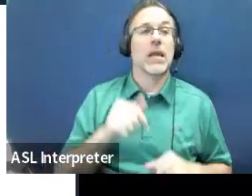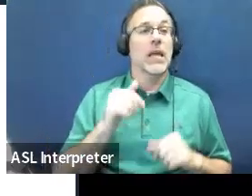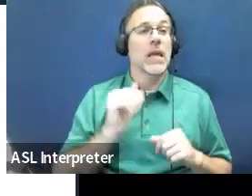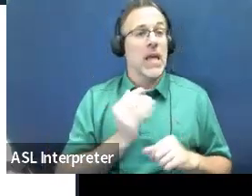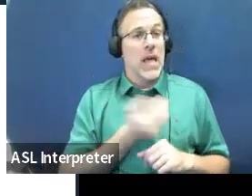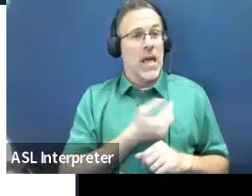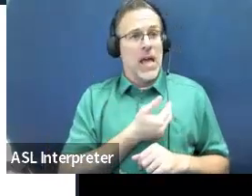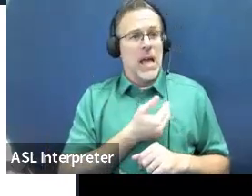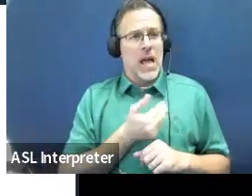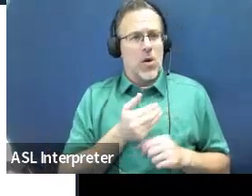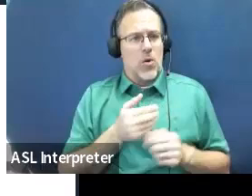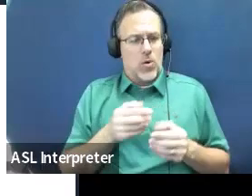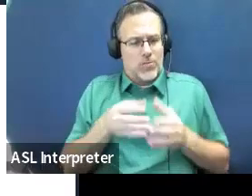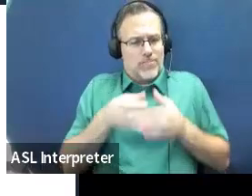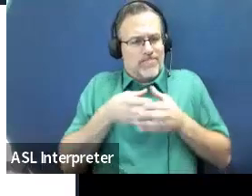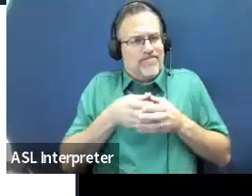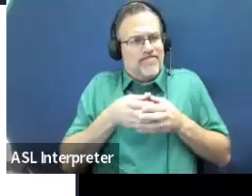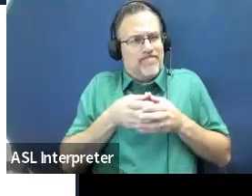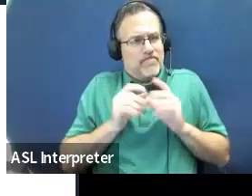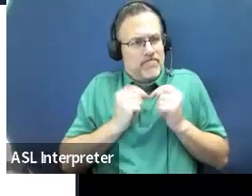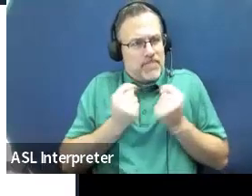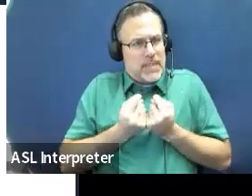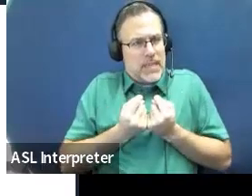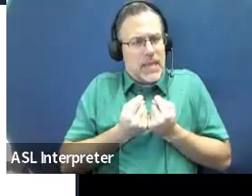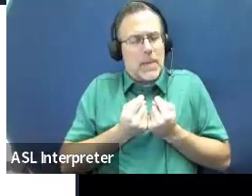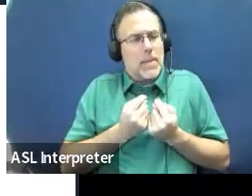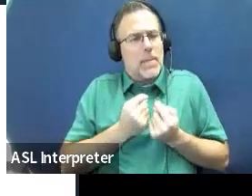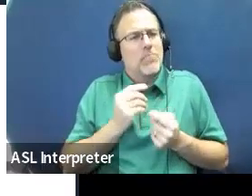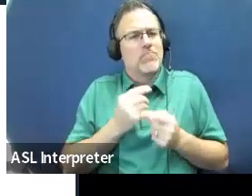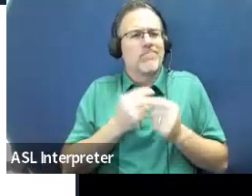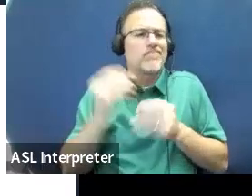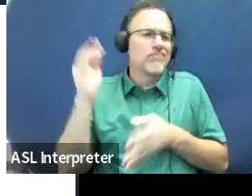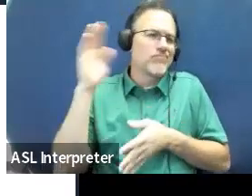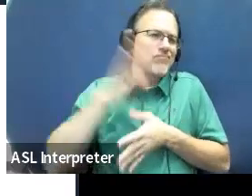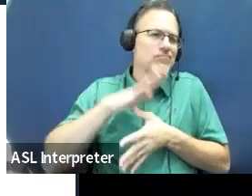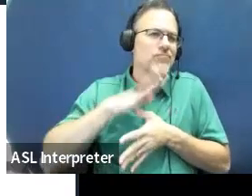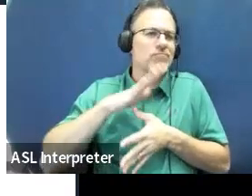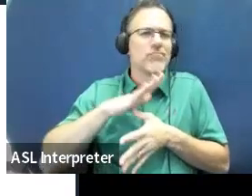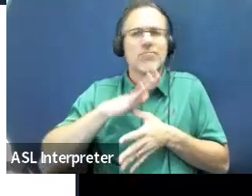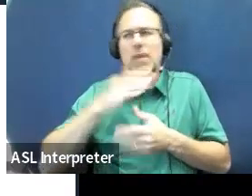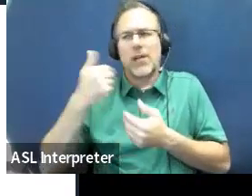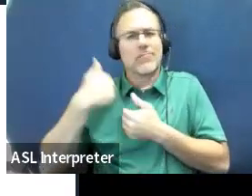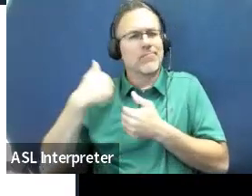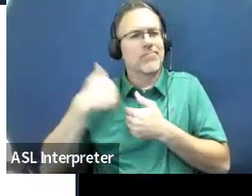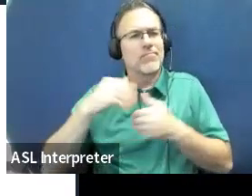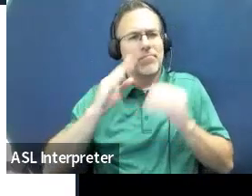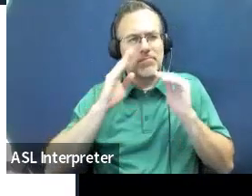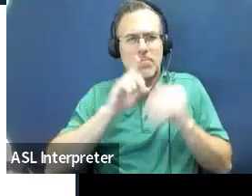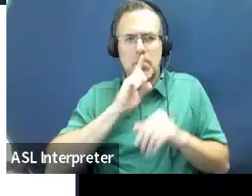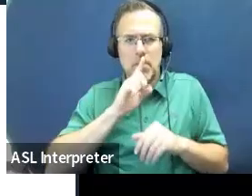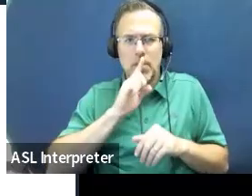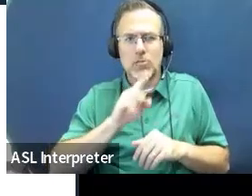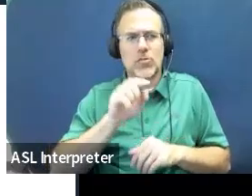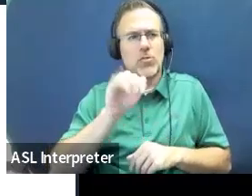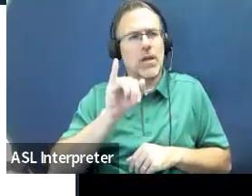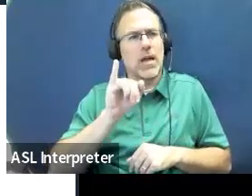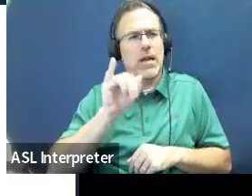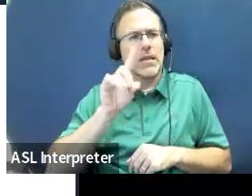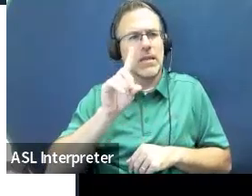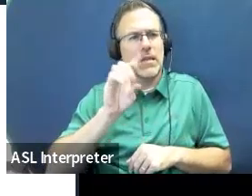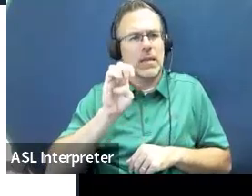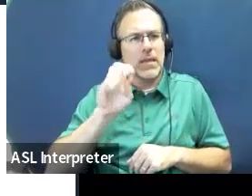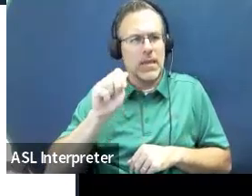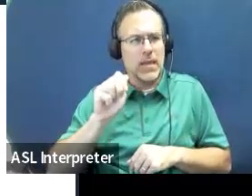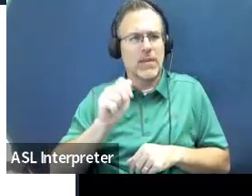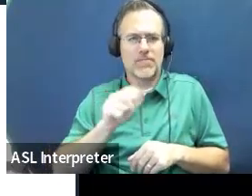main responsibility is to review compliance as it relates to IDEA, the Individuals with Disabilities